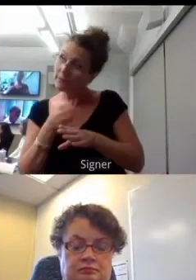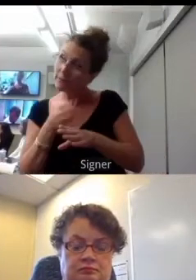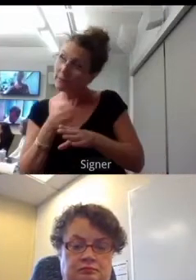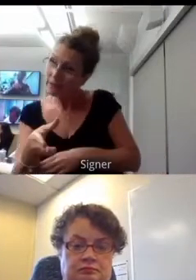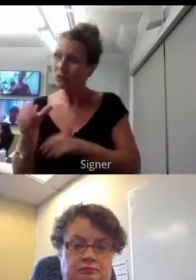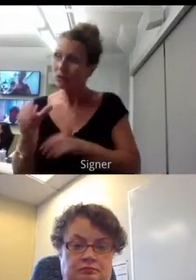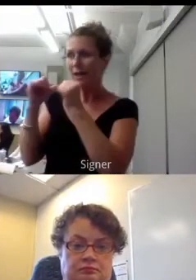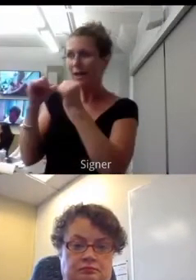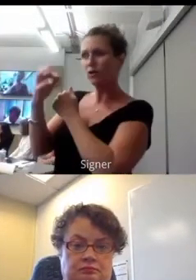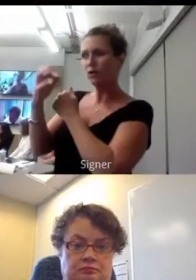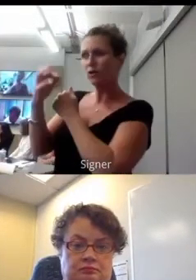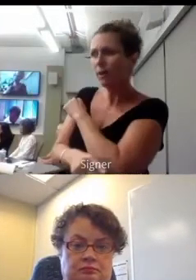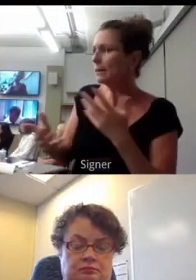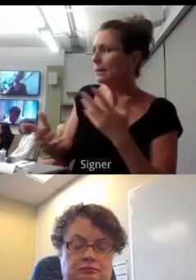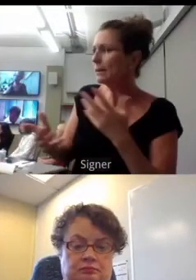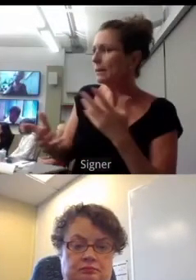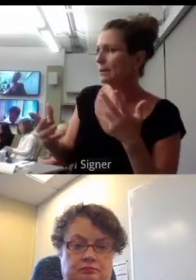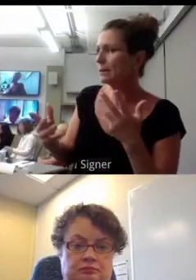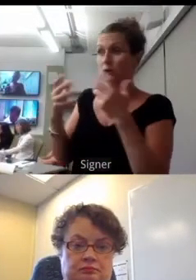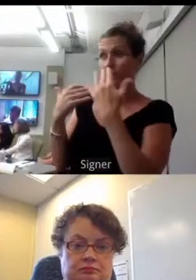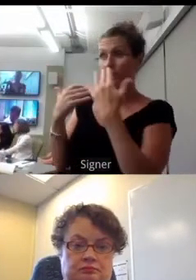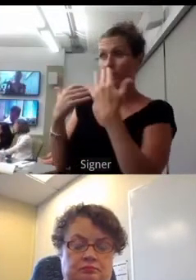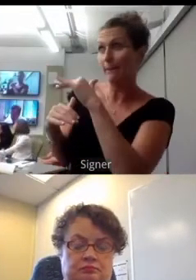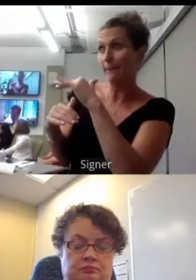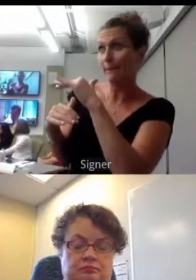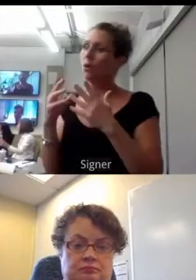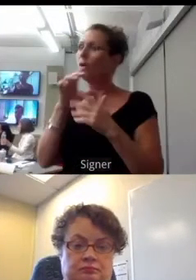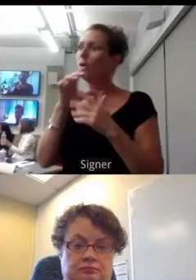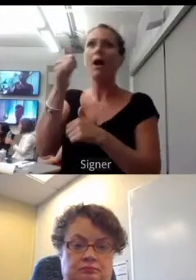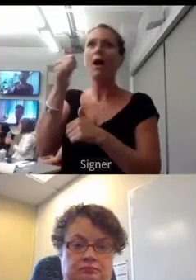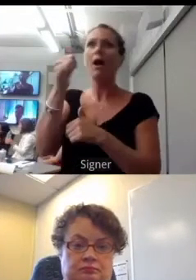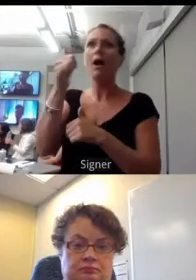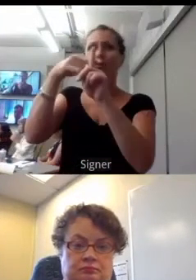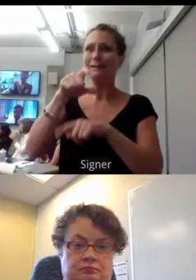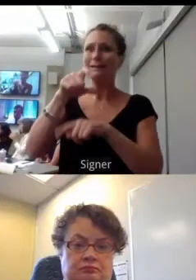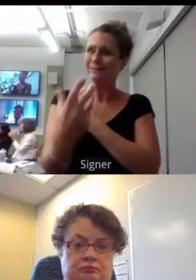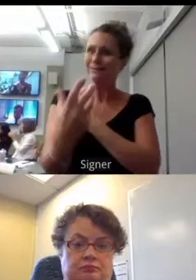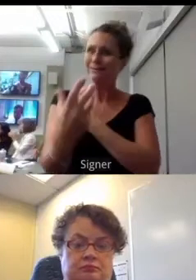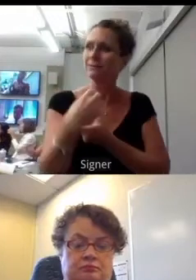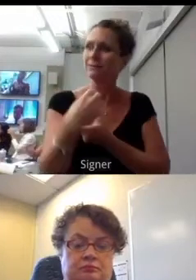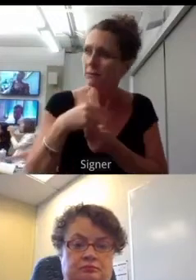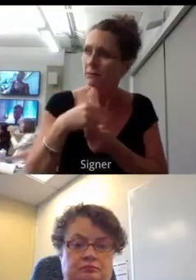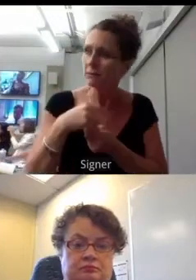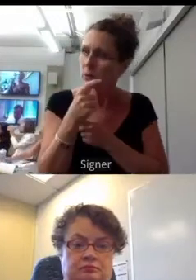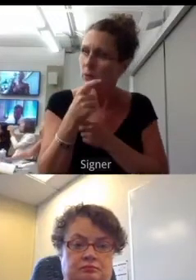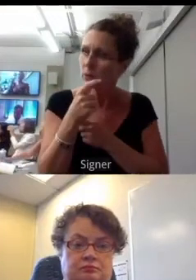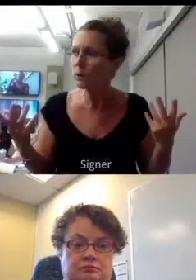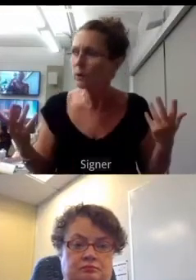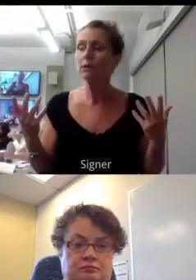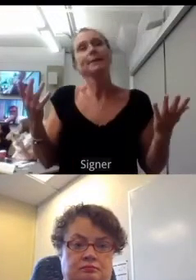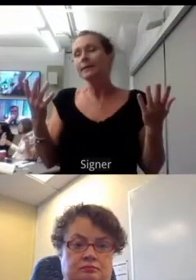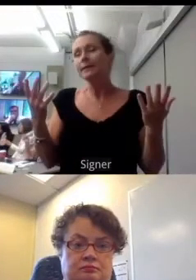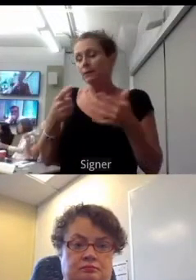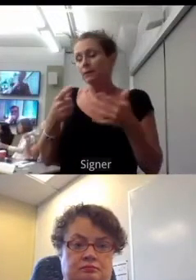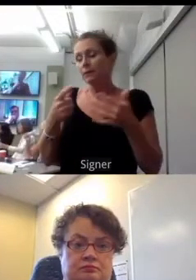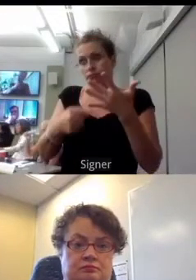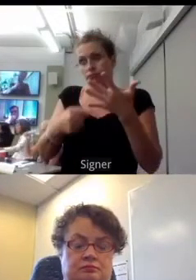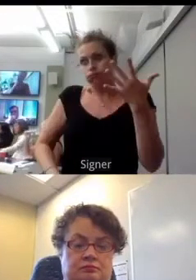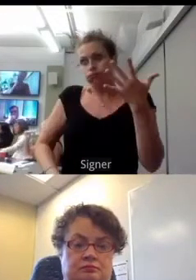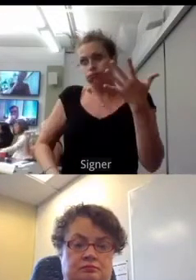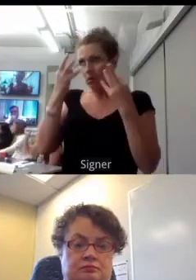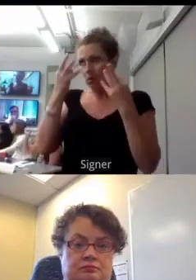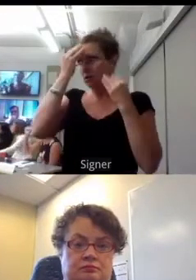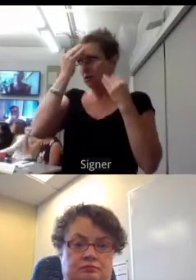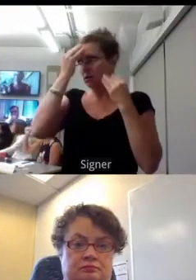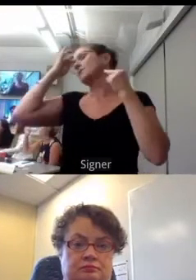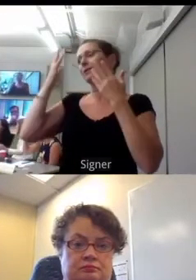else then is targeted to kind of work with the private sector? Is that government? Is it a separate advisory board? So rest assured